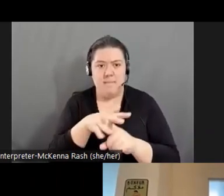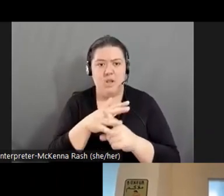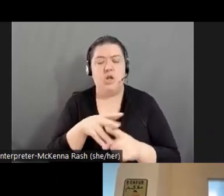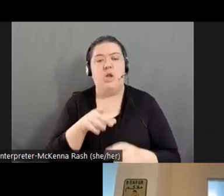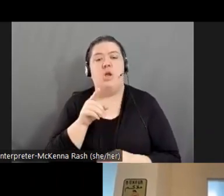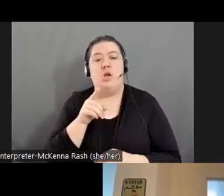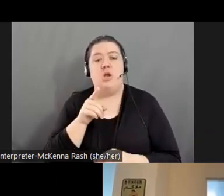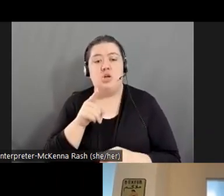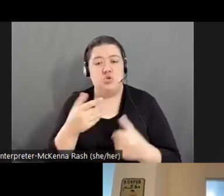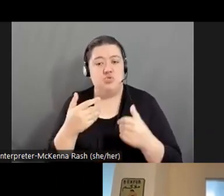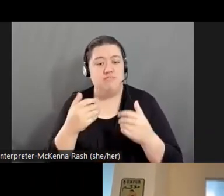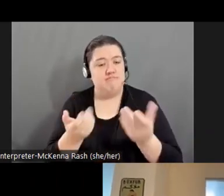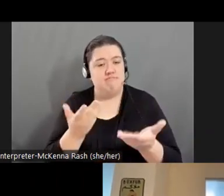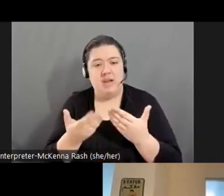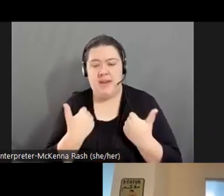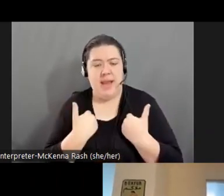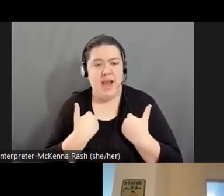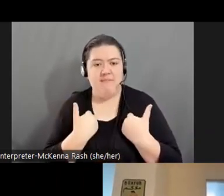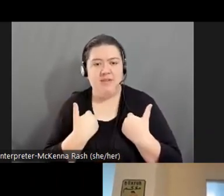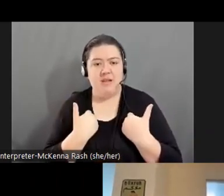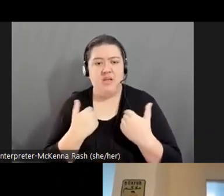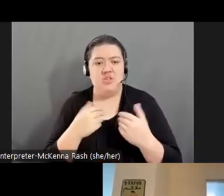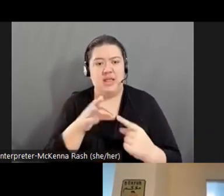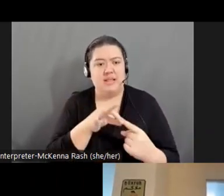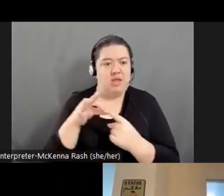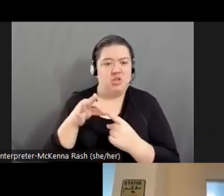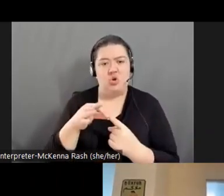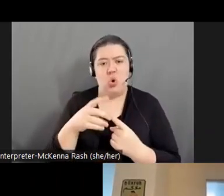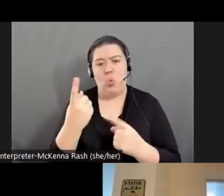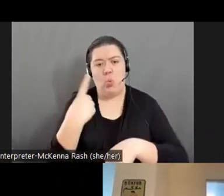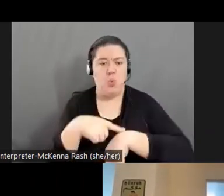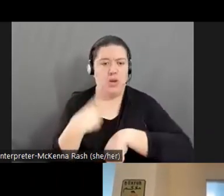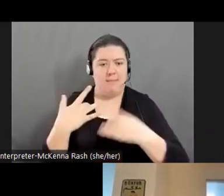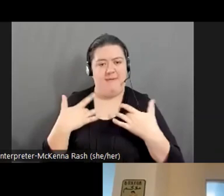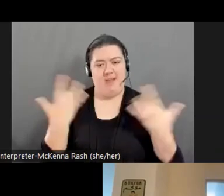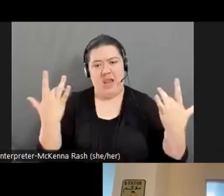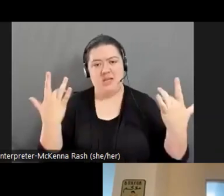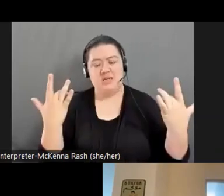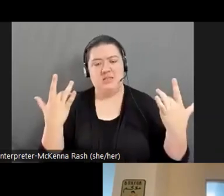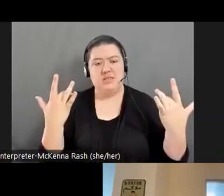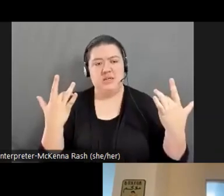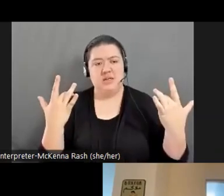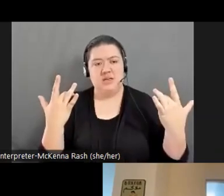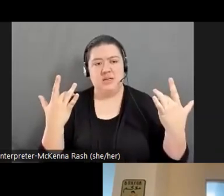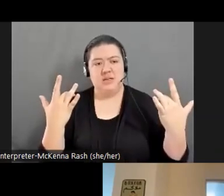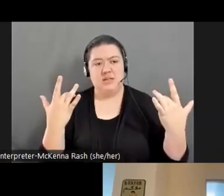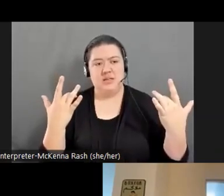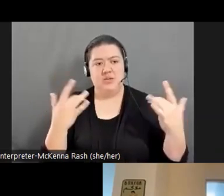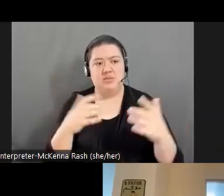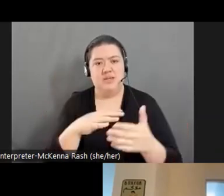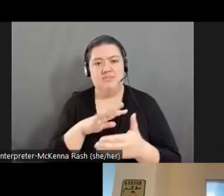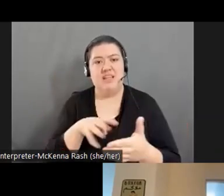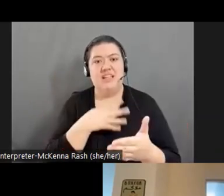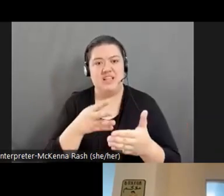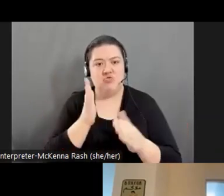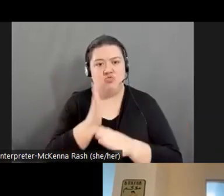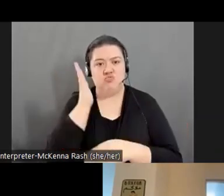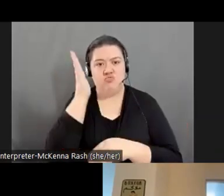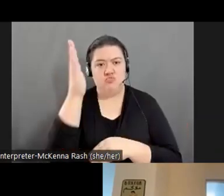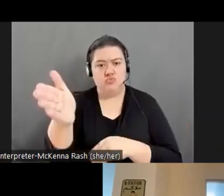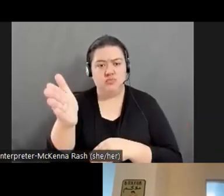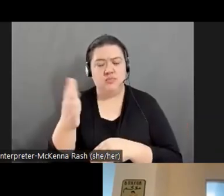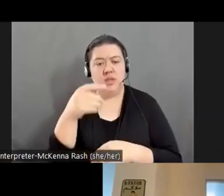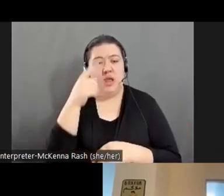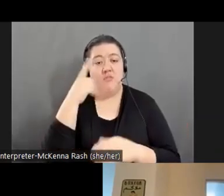have, just special one-off events that would be, booked out that far in advance.